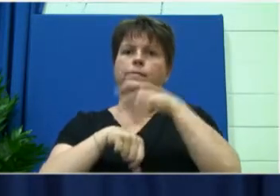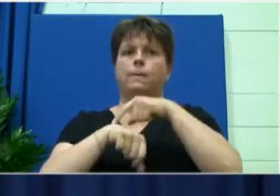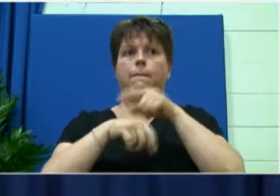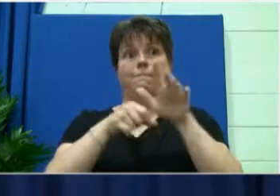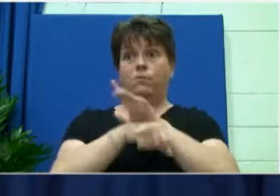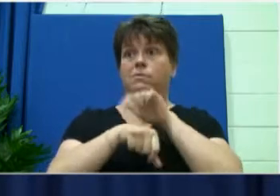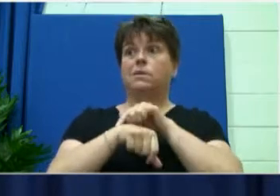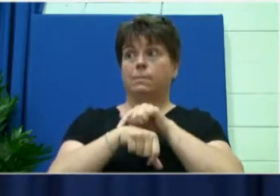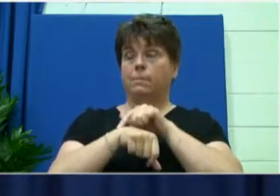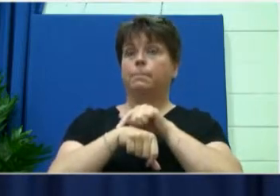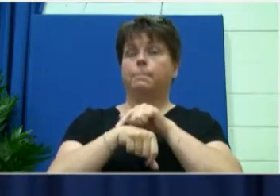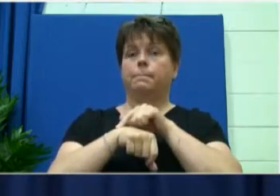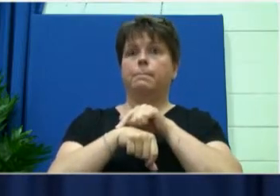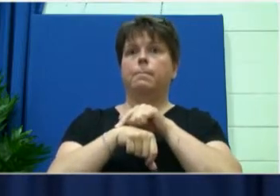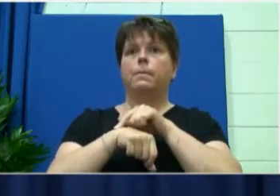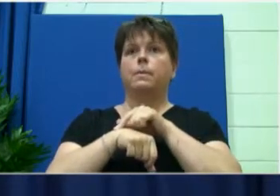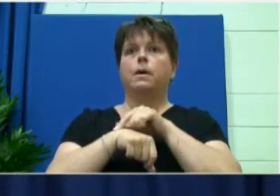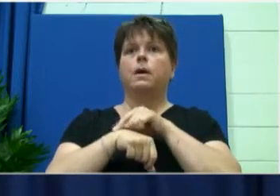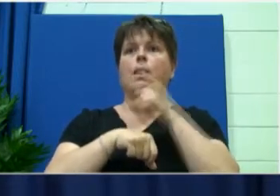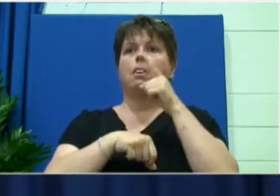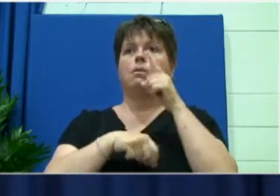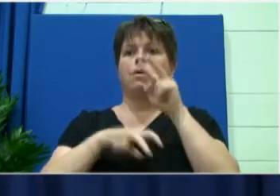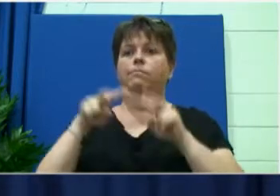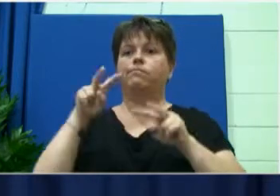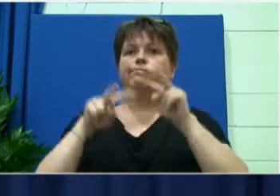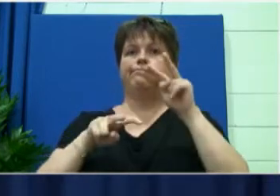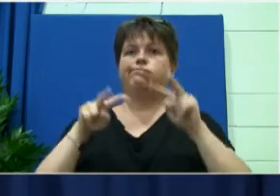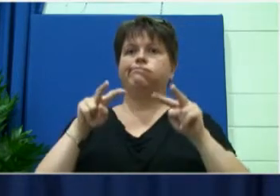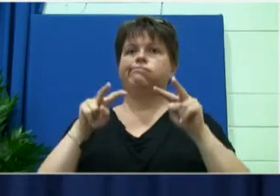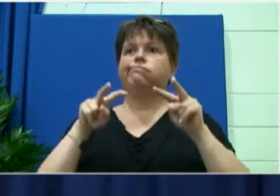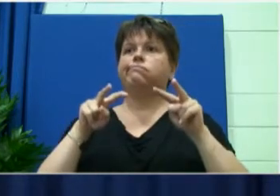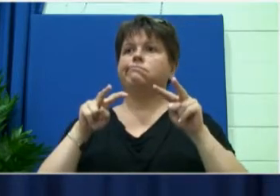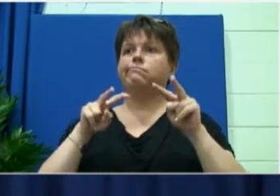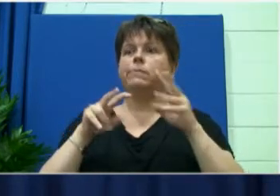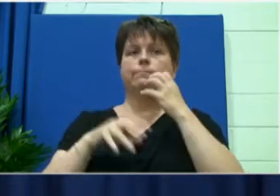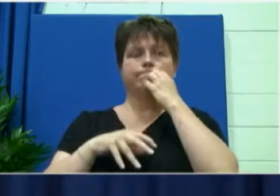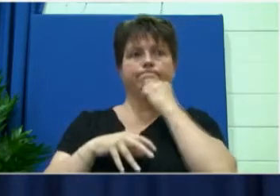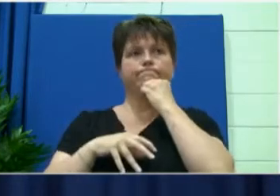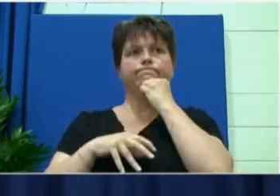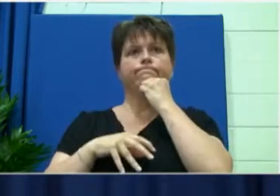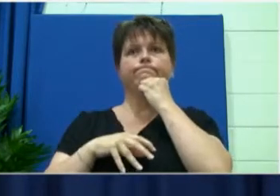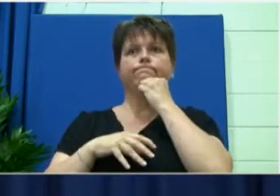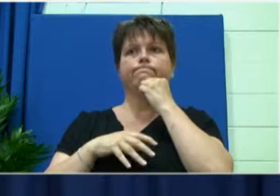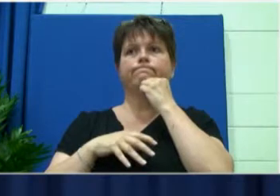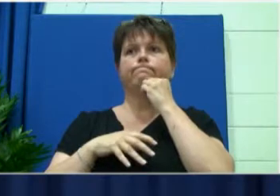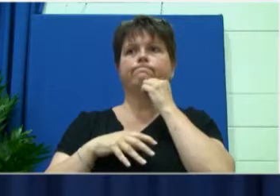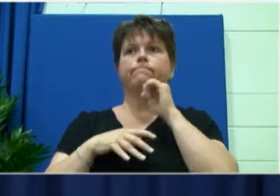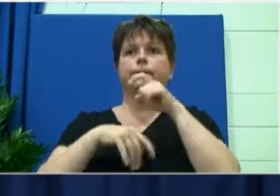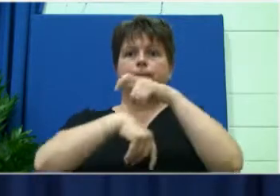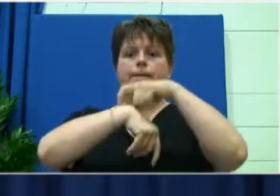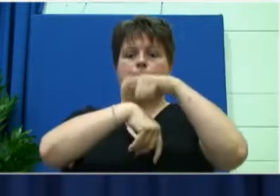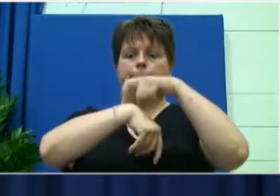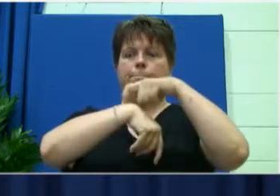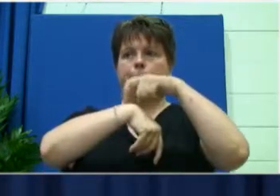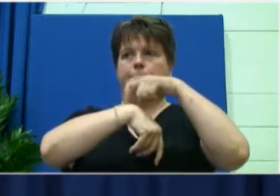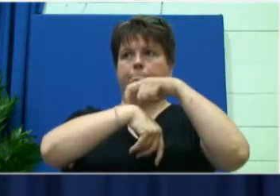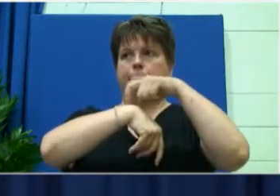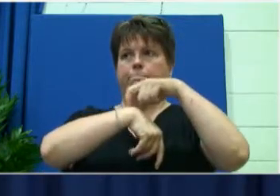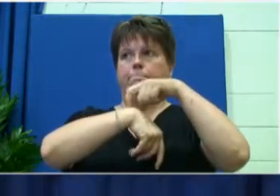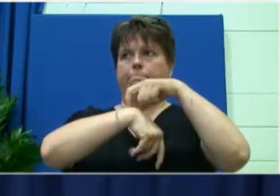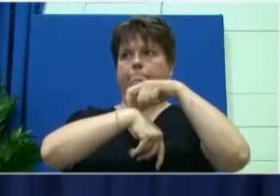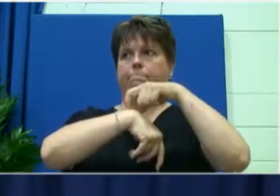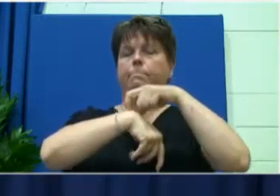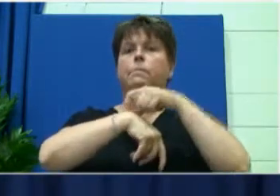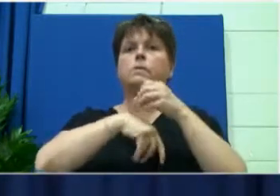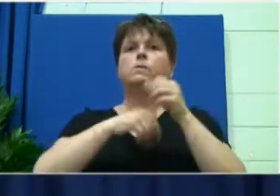full-time. And the one variable that's so precious to all of us is that of time.